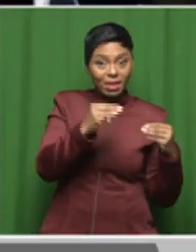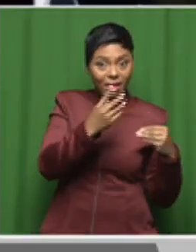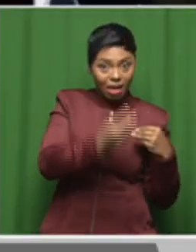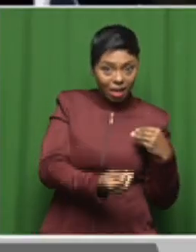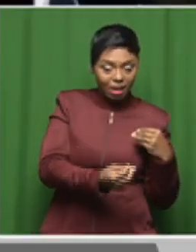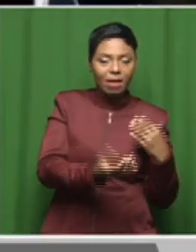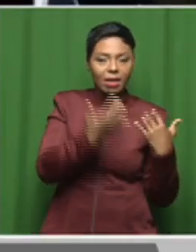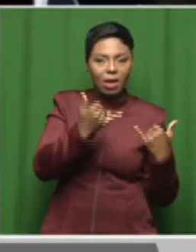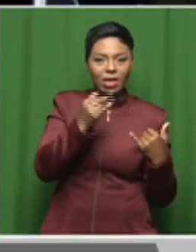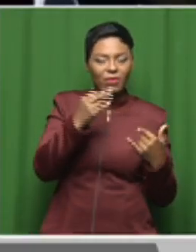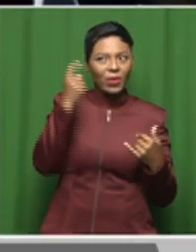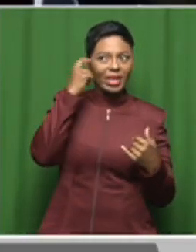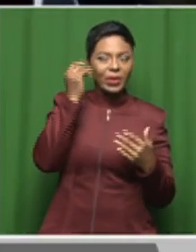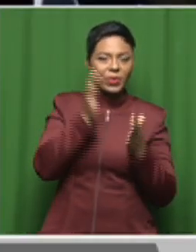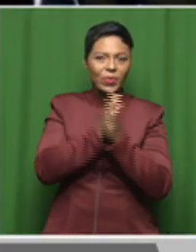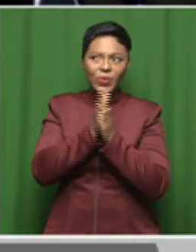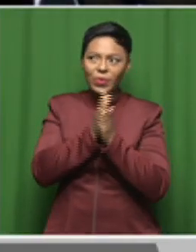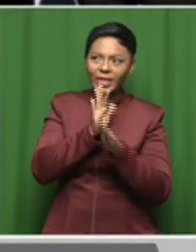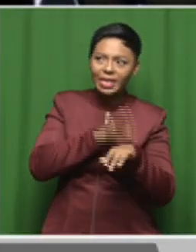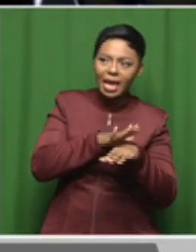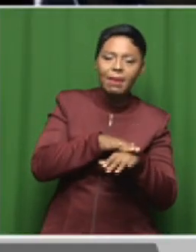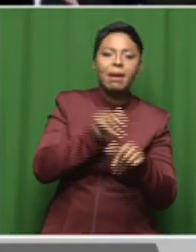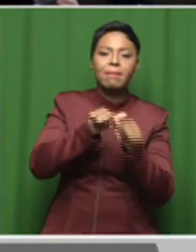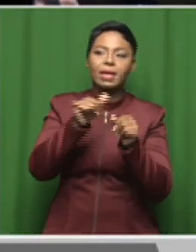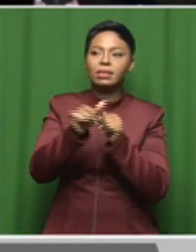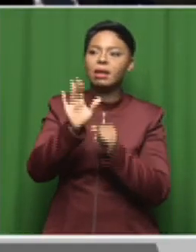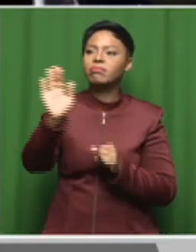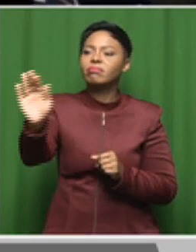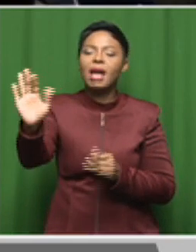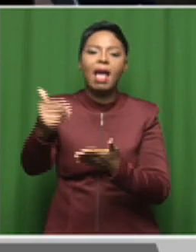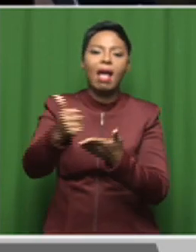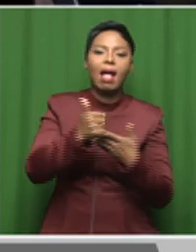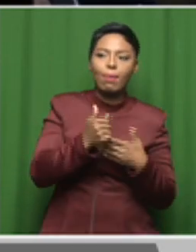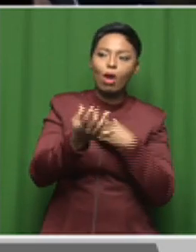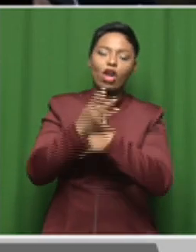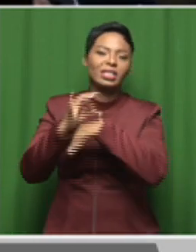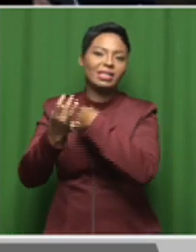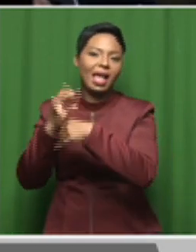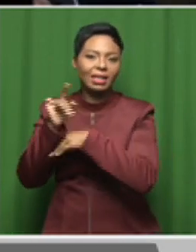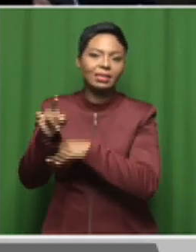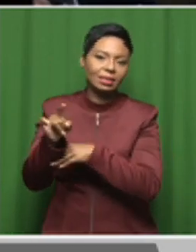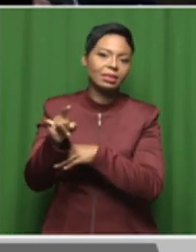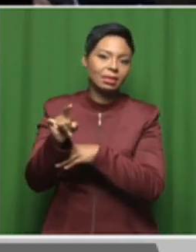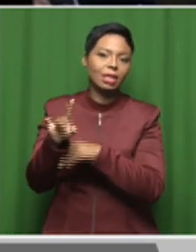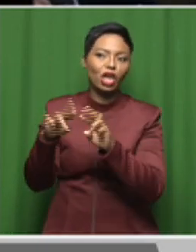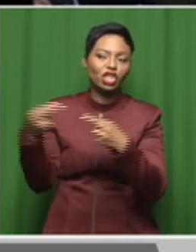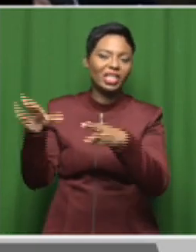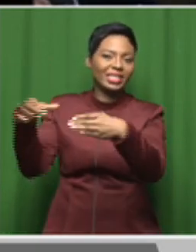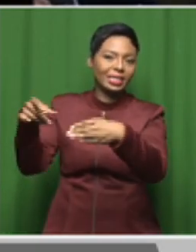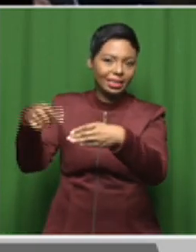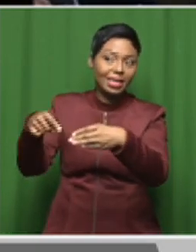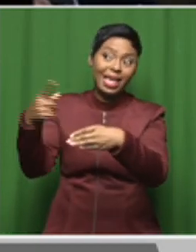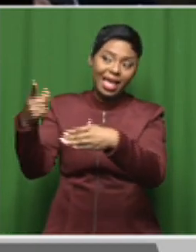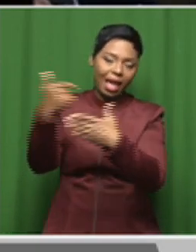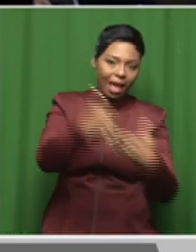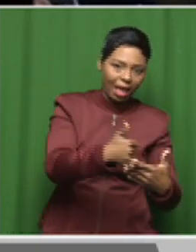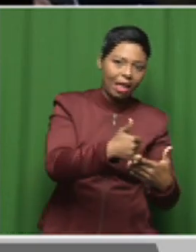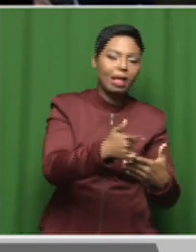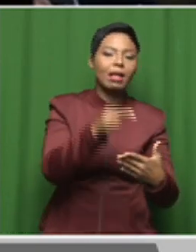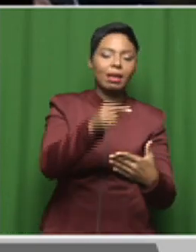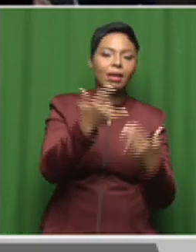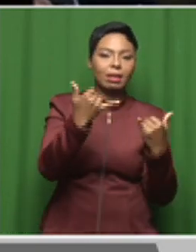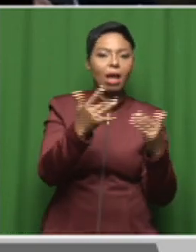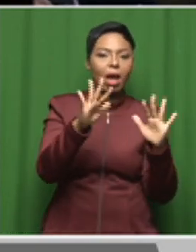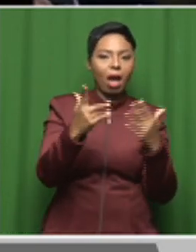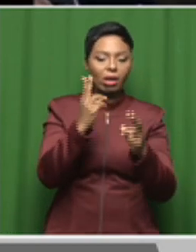run out of time, rather procure some assistance and consult with SARS, and hopefully SARS will be